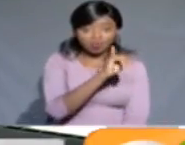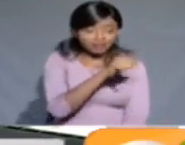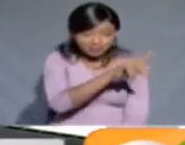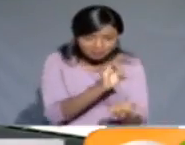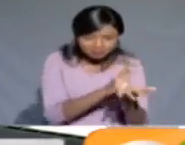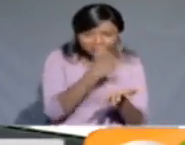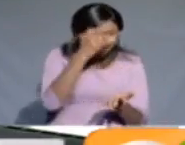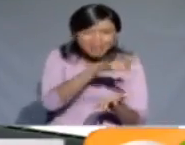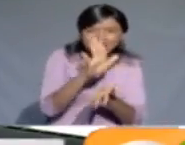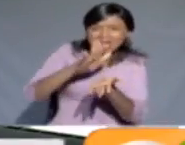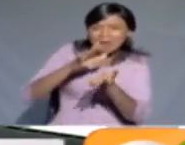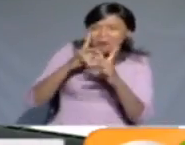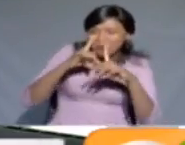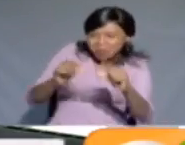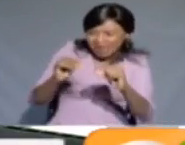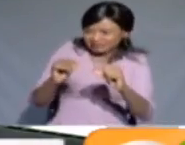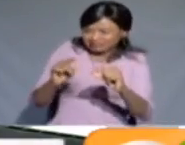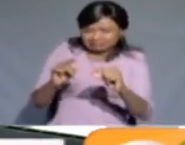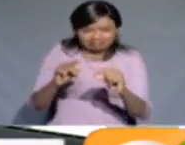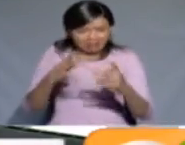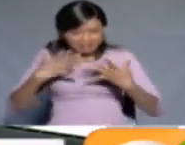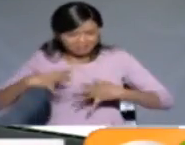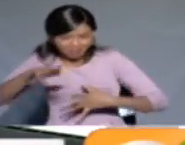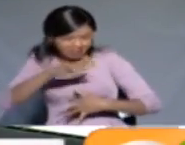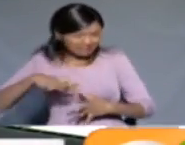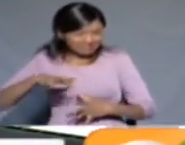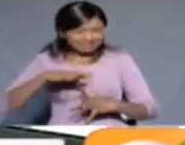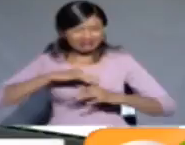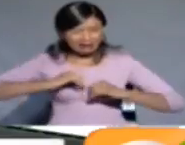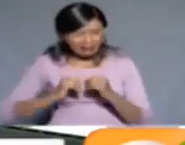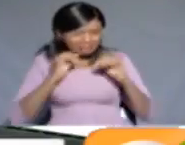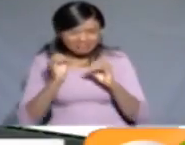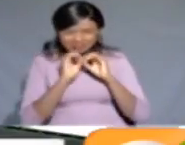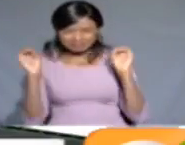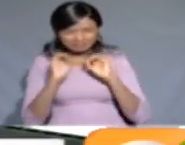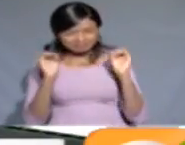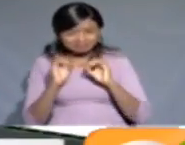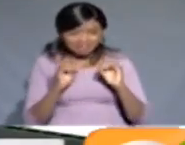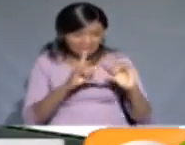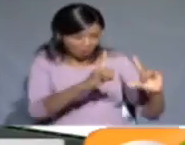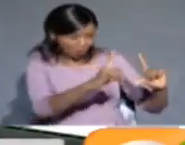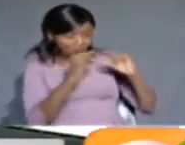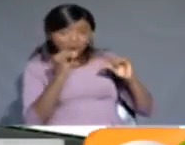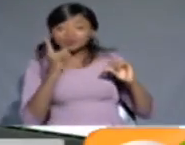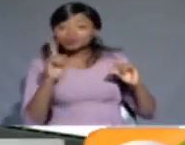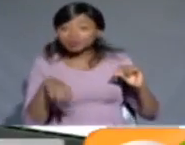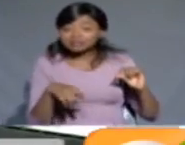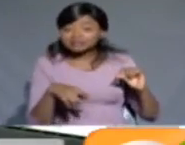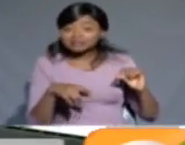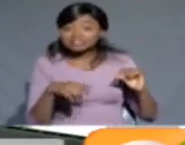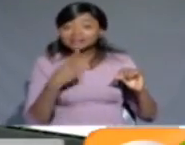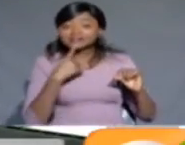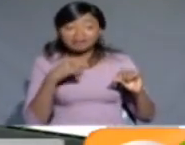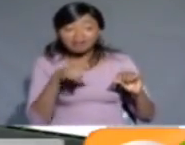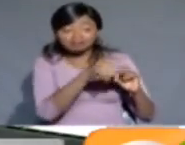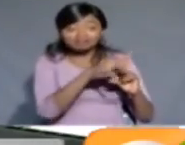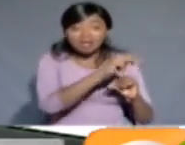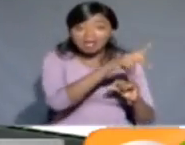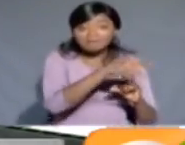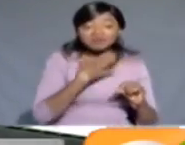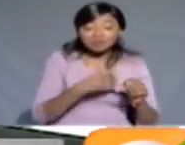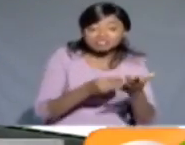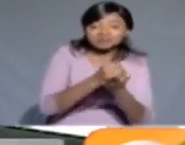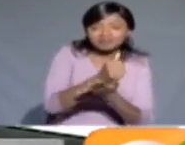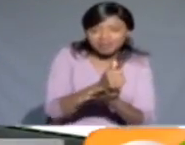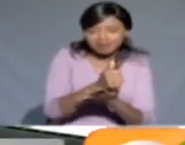some remarks that made her constituents unhappy? And it was regarding, you guessed it, pay of MPs.